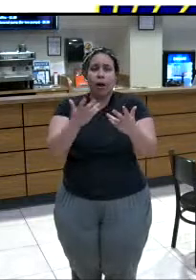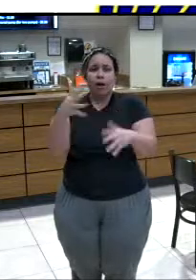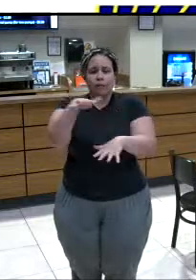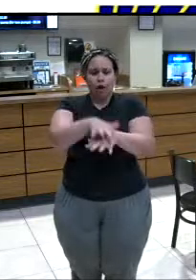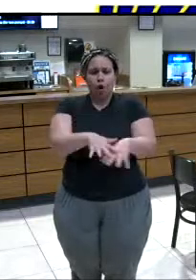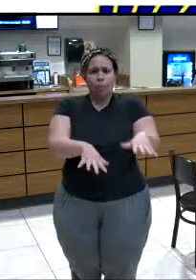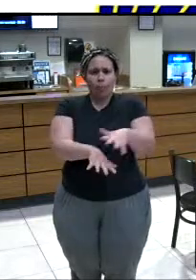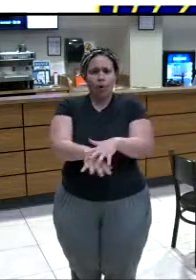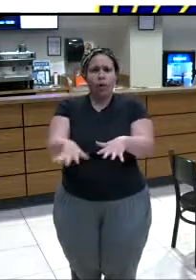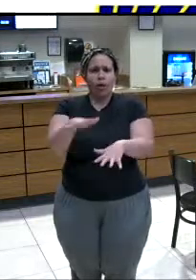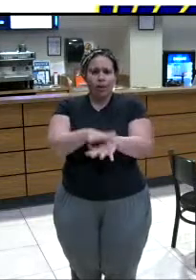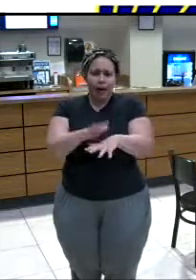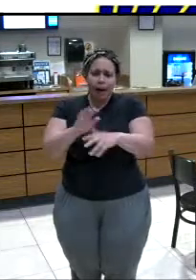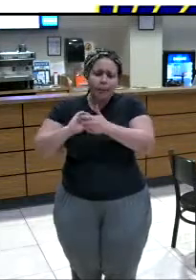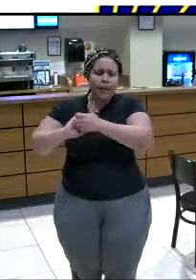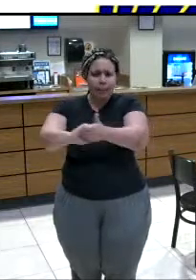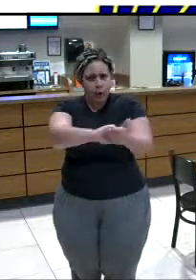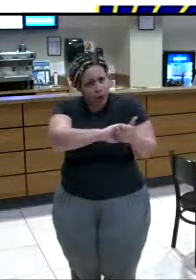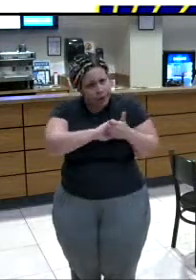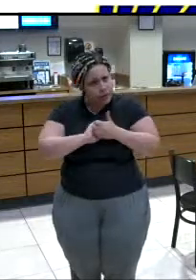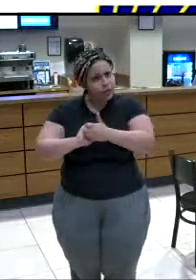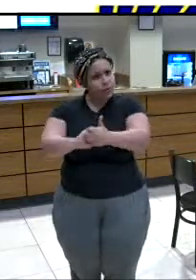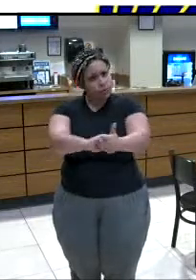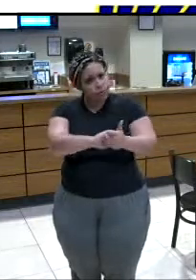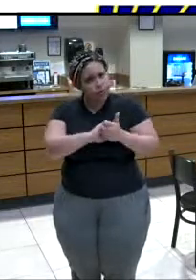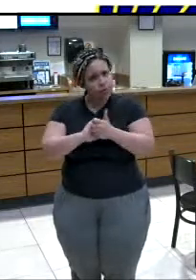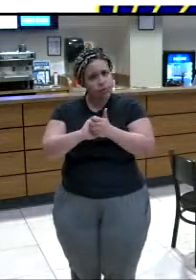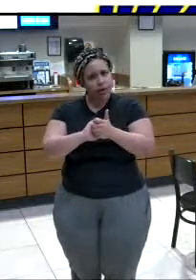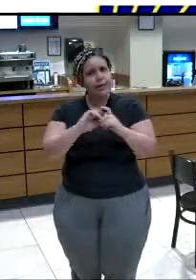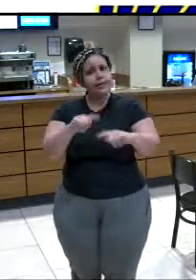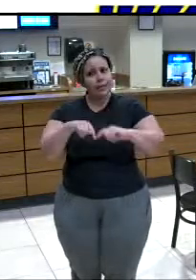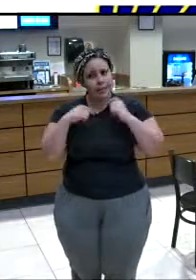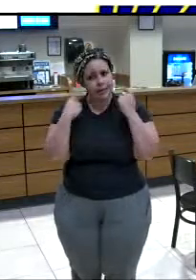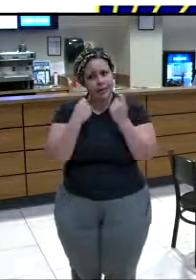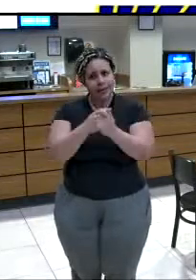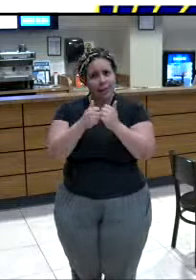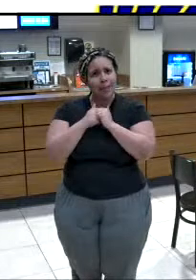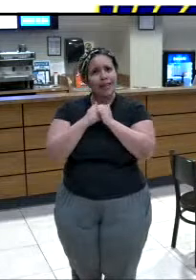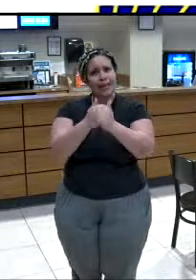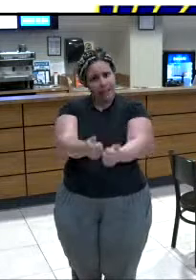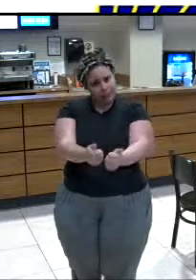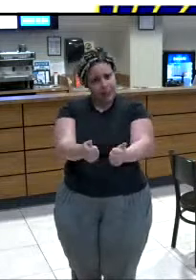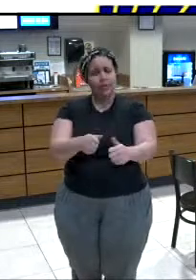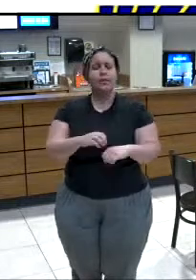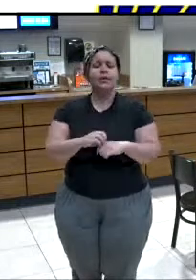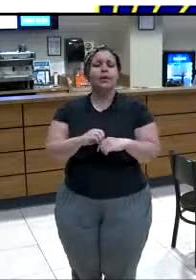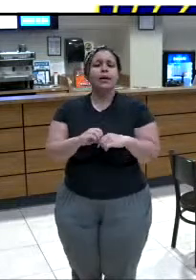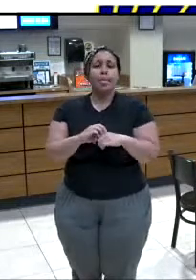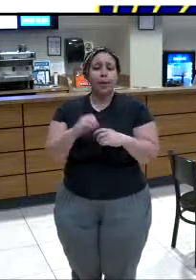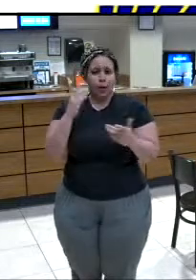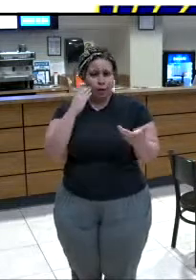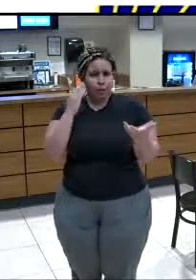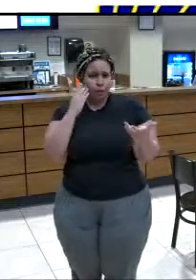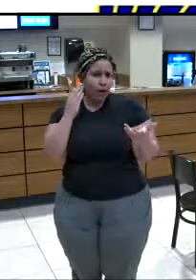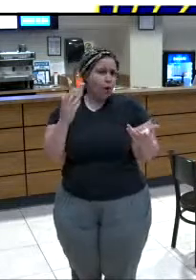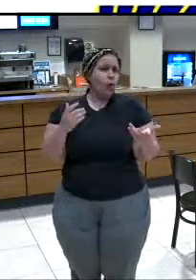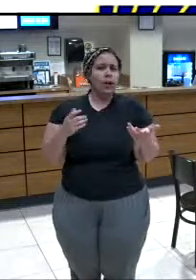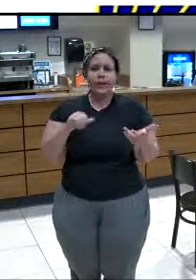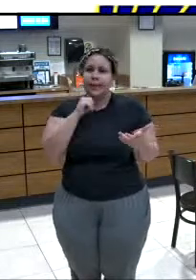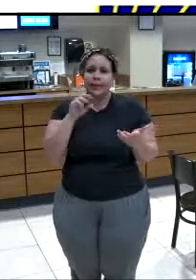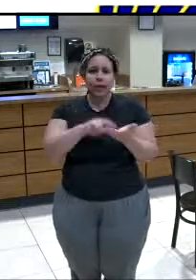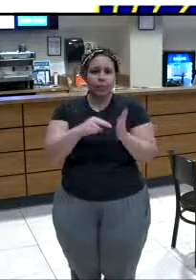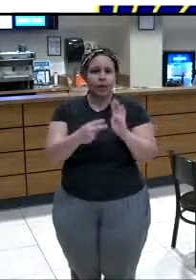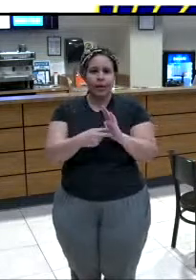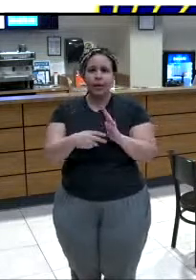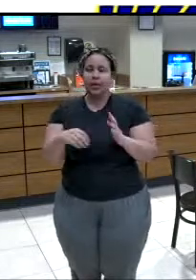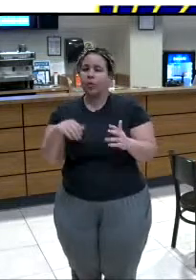of collaboration. There are team leads on these, each of these, but that doesn't mean that they're not talking to each other and